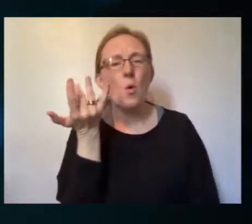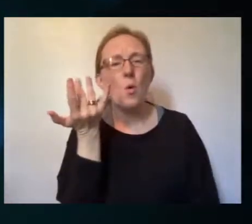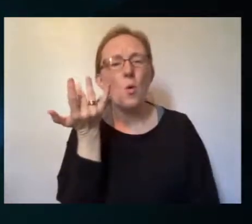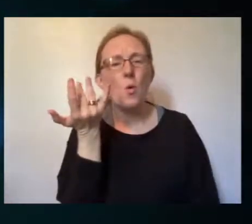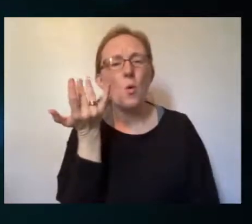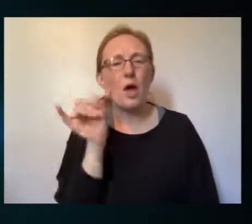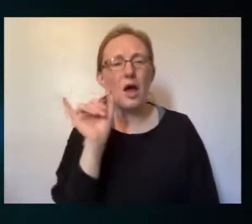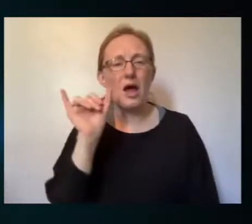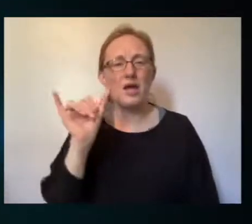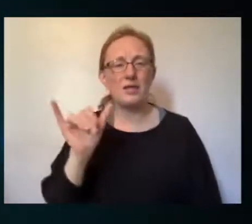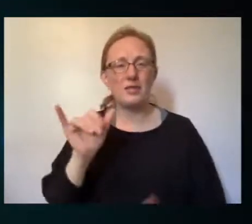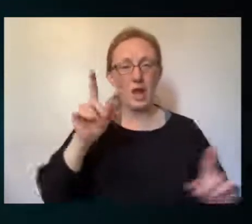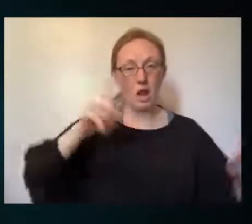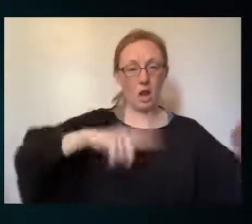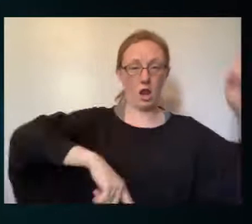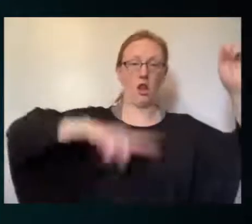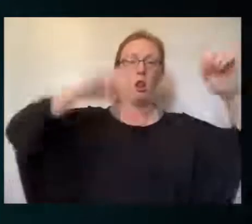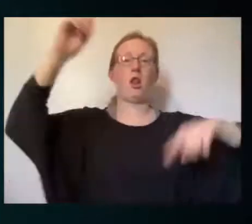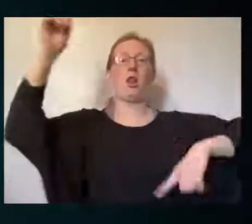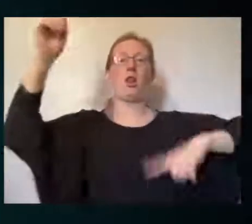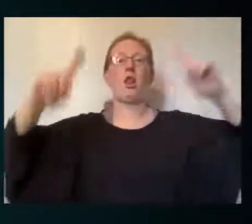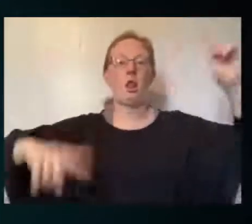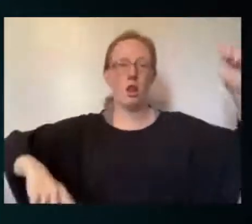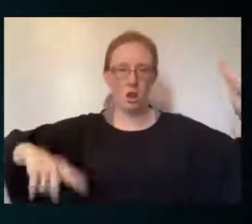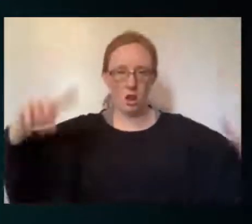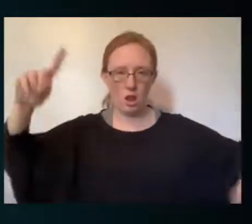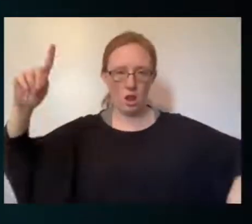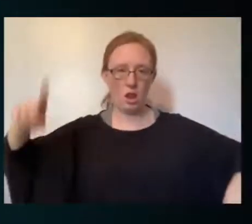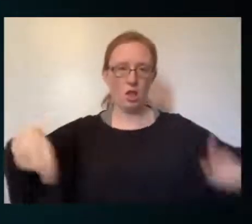there's sort of like different costs, different